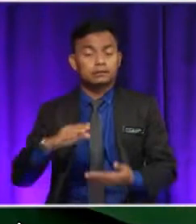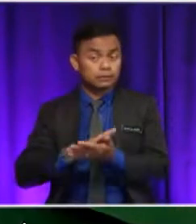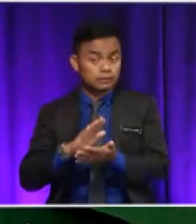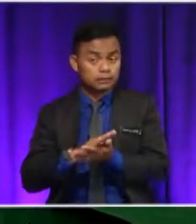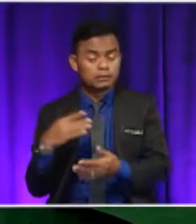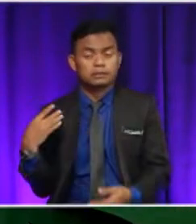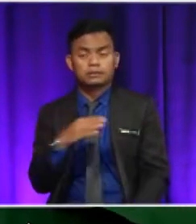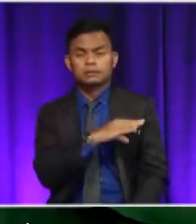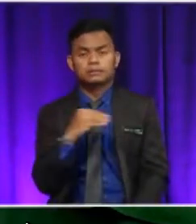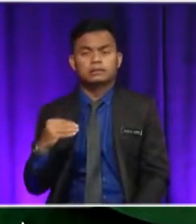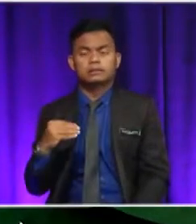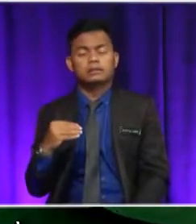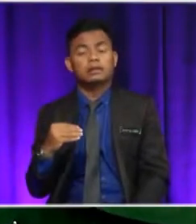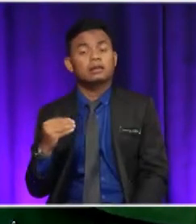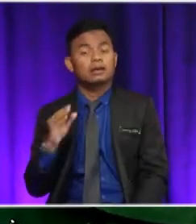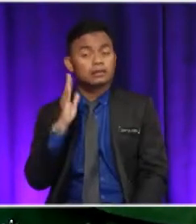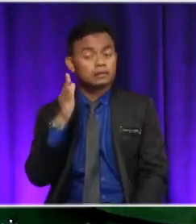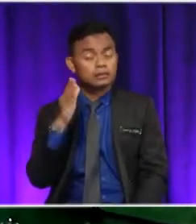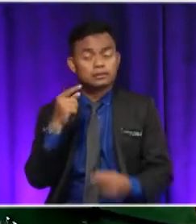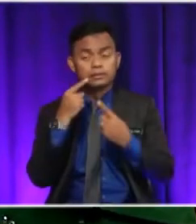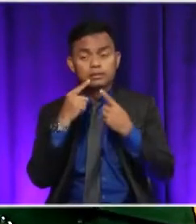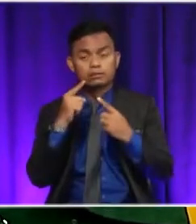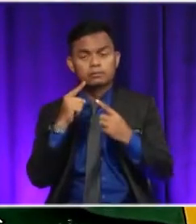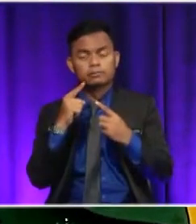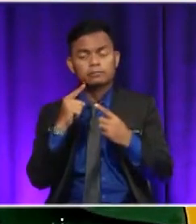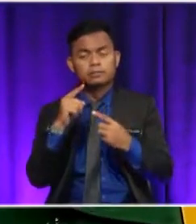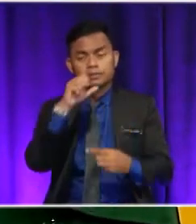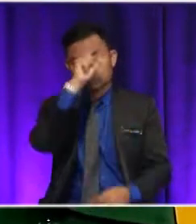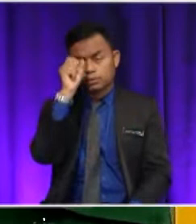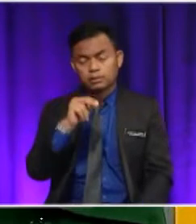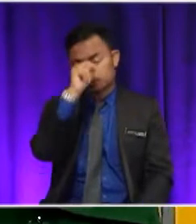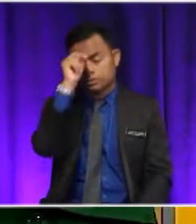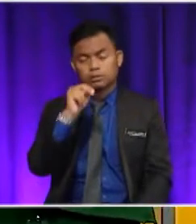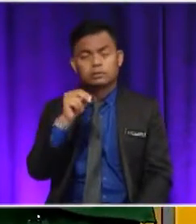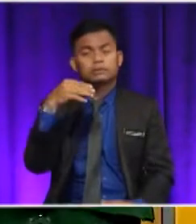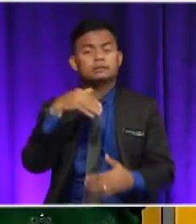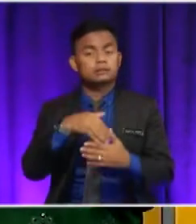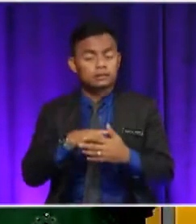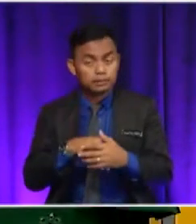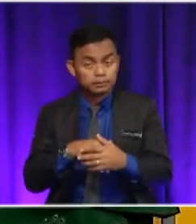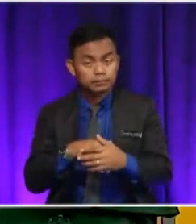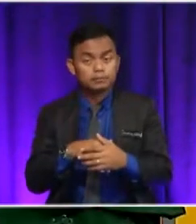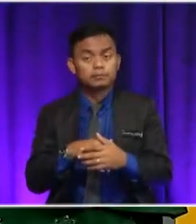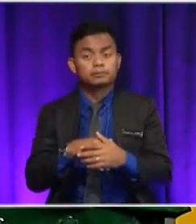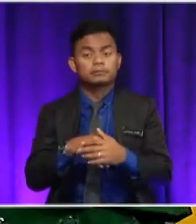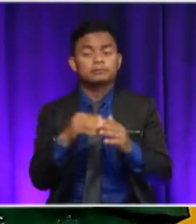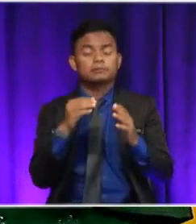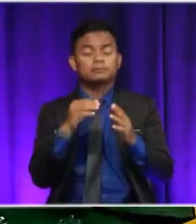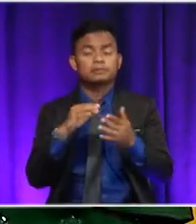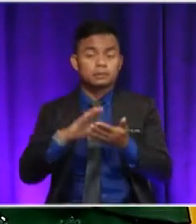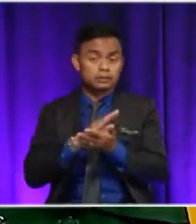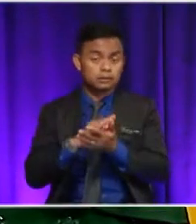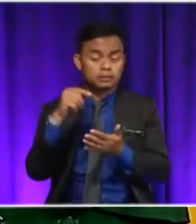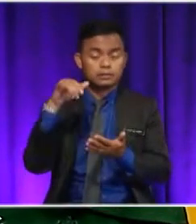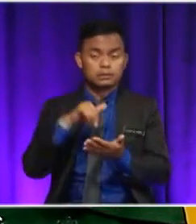the article. So that is when we read for specific information. We look at the text and we will